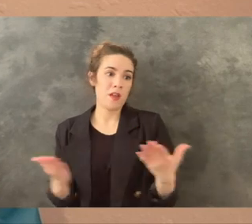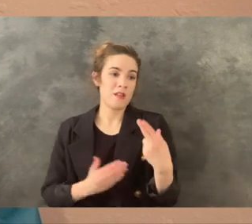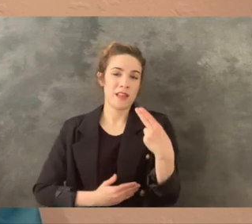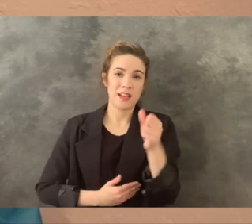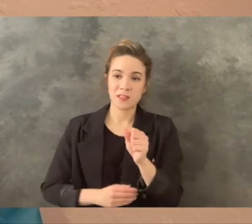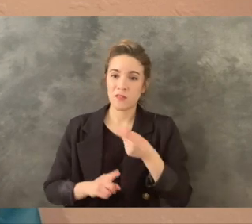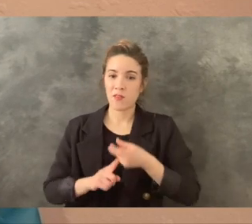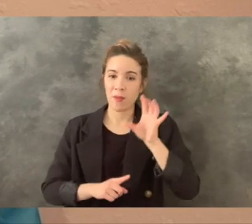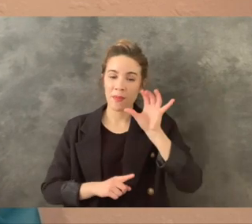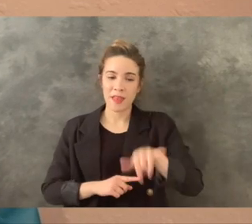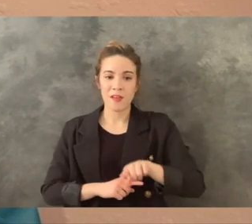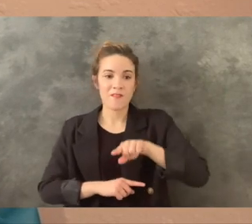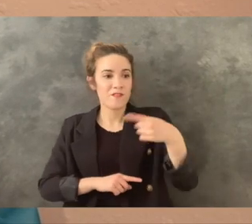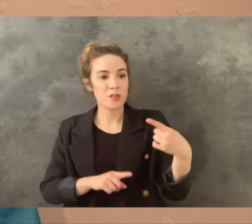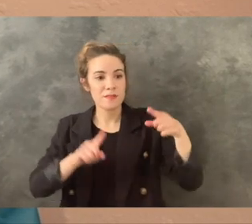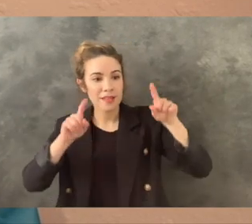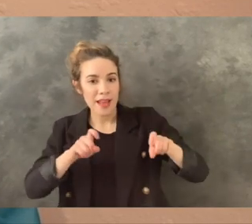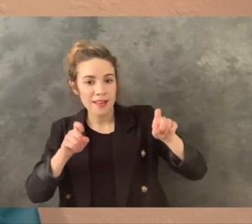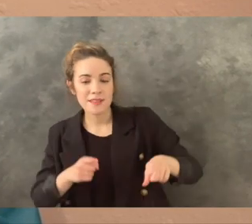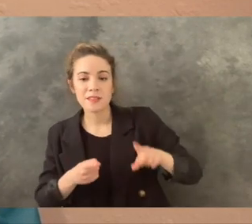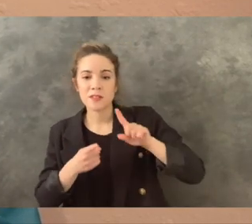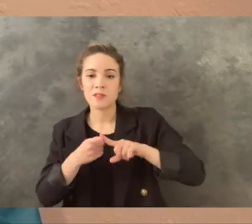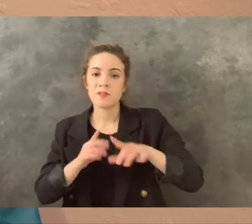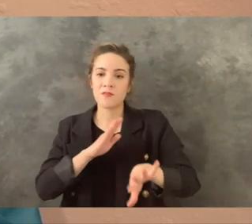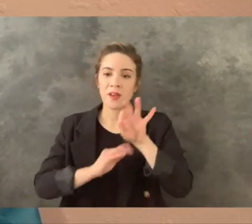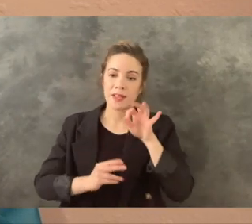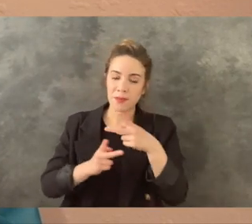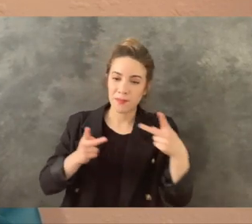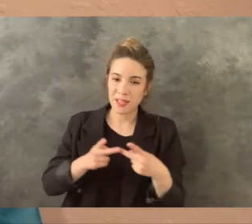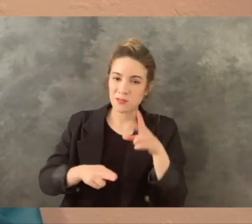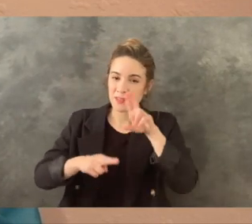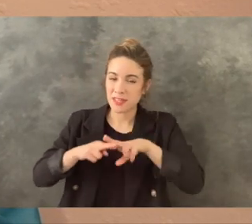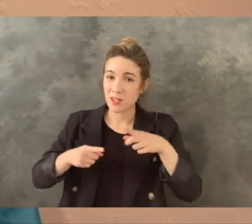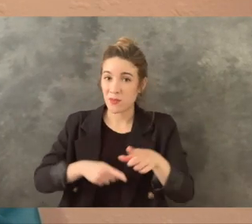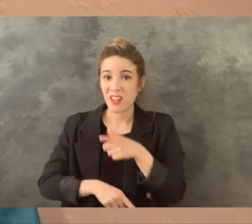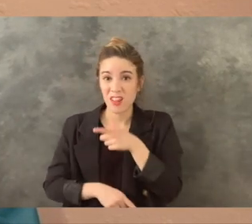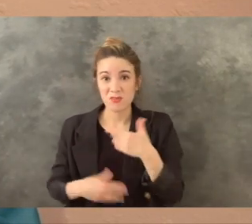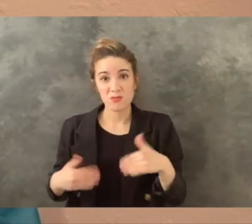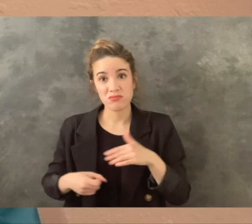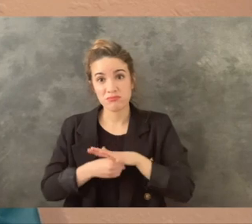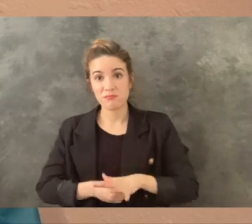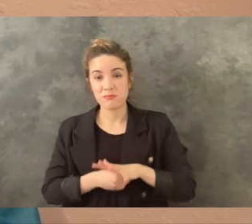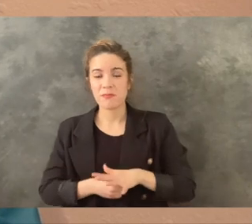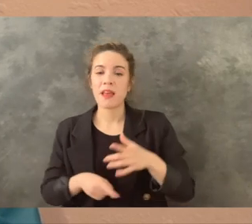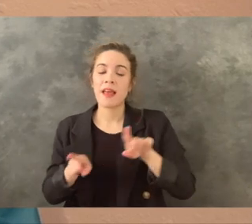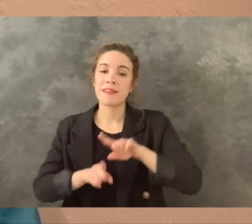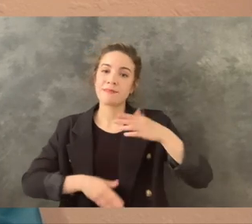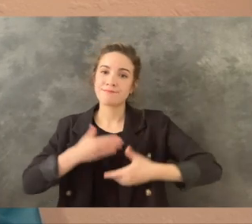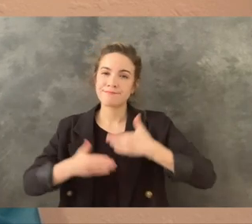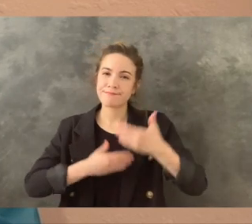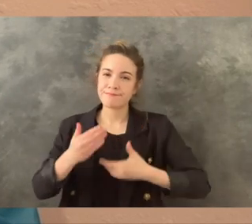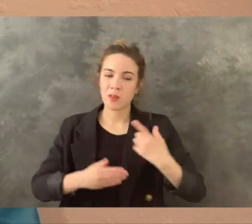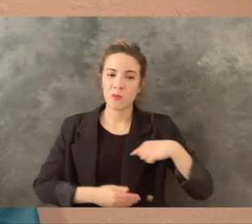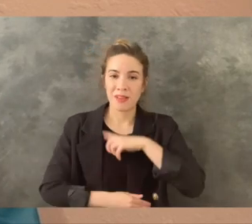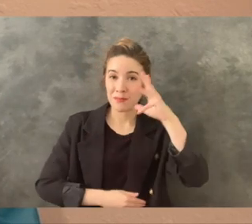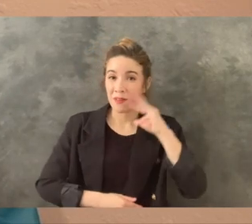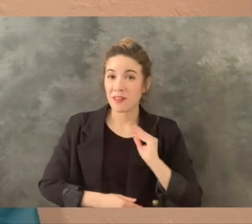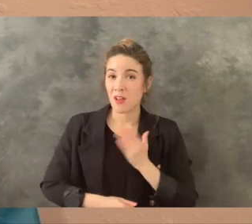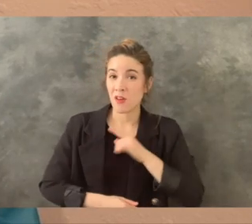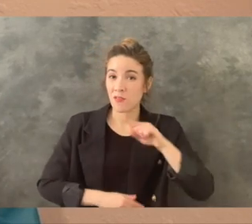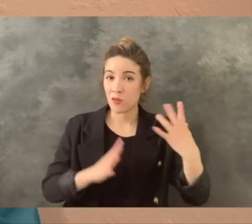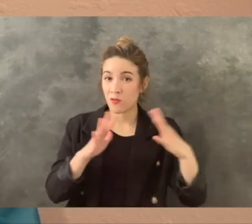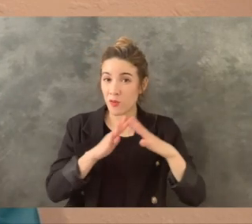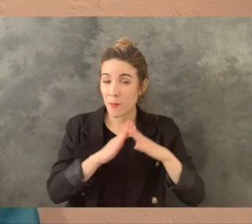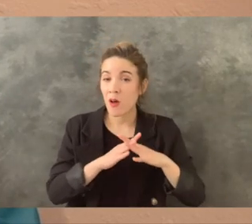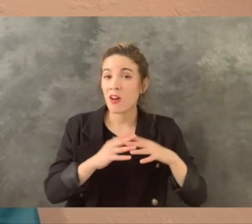High. From taking that first pop quiz to finding a place to sit at lunch. As the year progressed, we experienced our first football